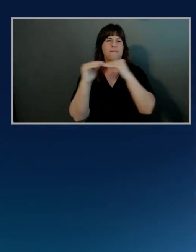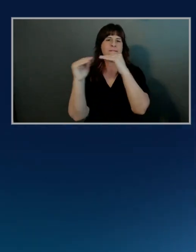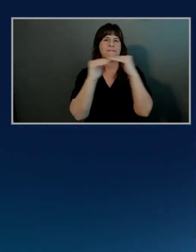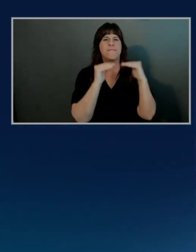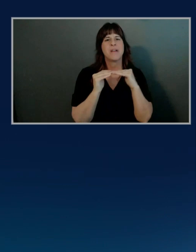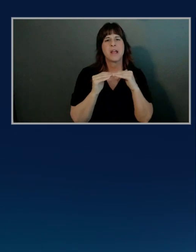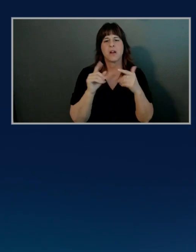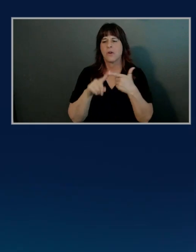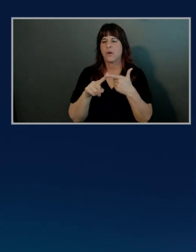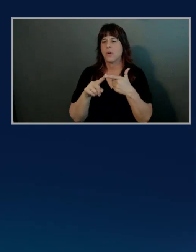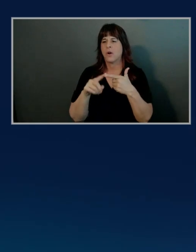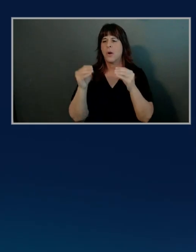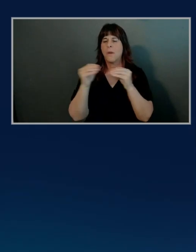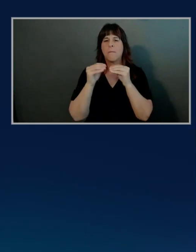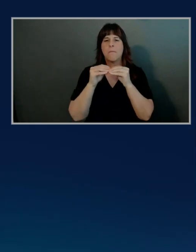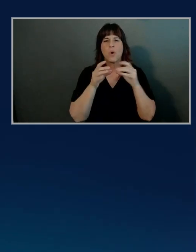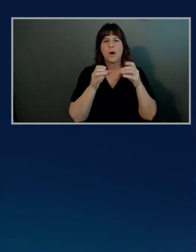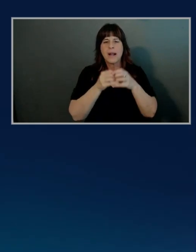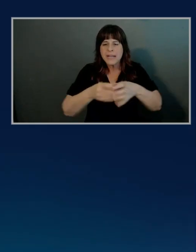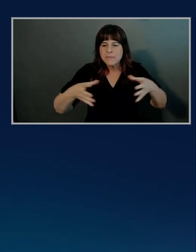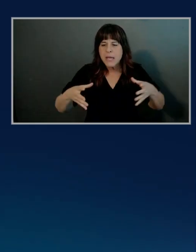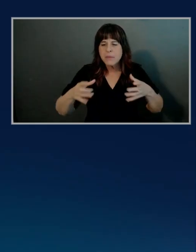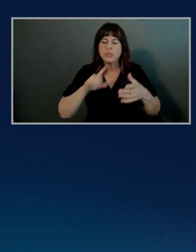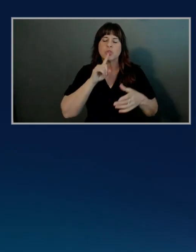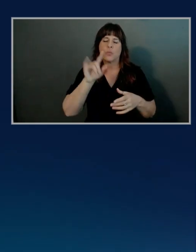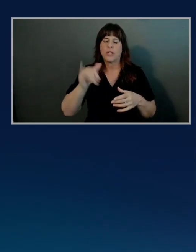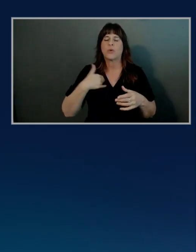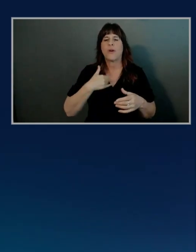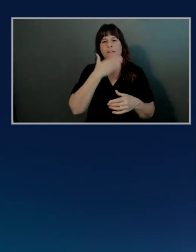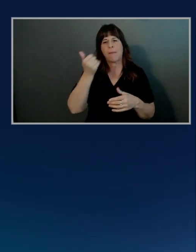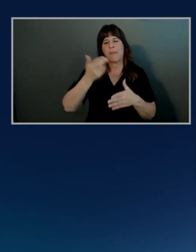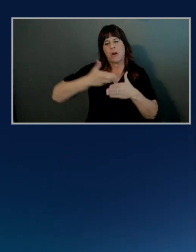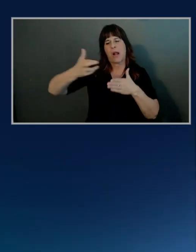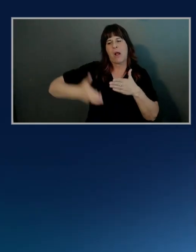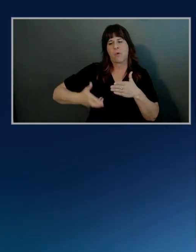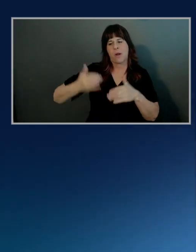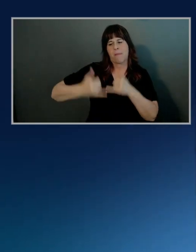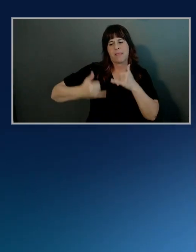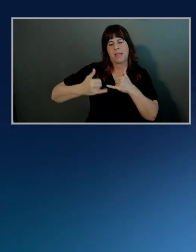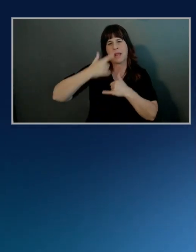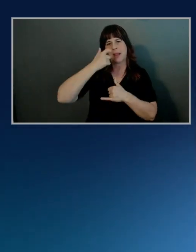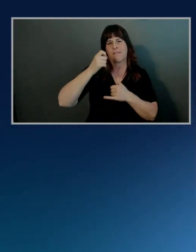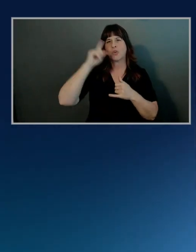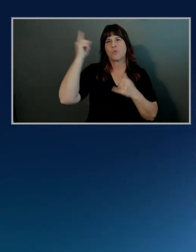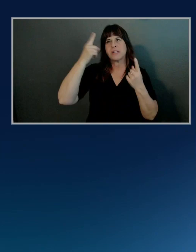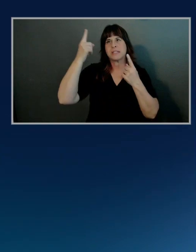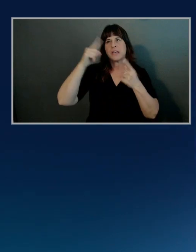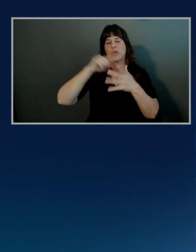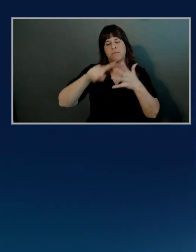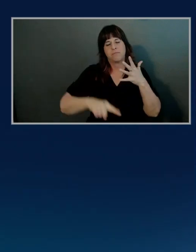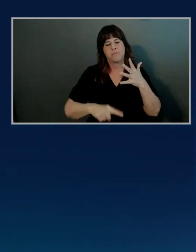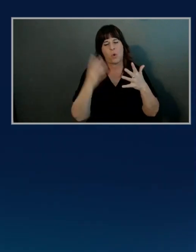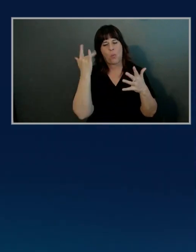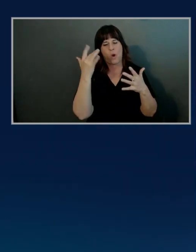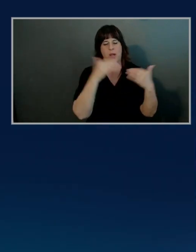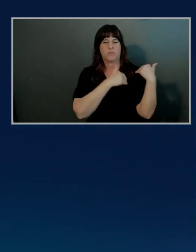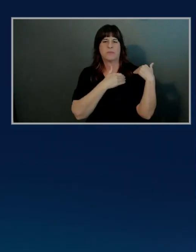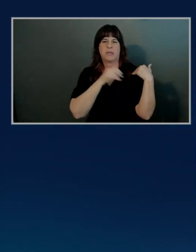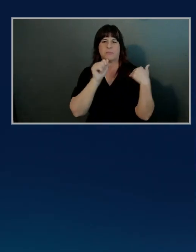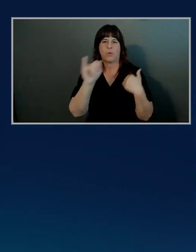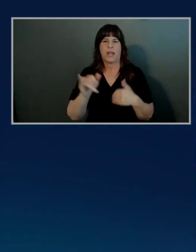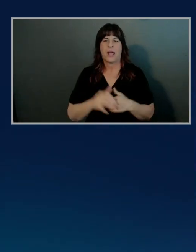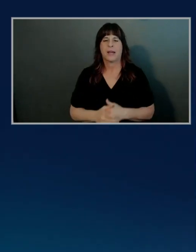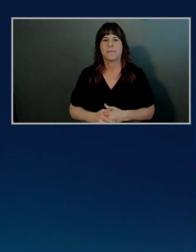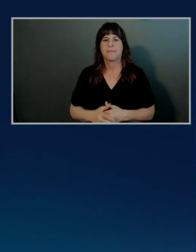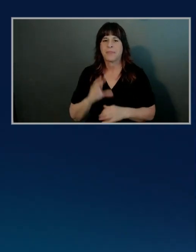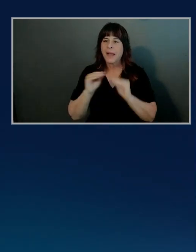more explainable. So ultimately, you end up getting a better outcome at the end if you consider all of these different dimensions of responsible AI. Yeah. And